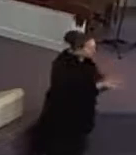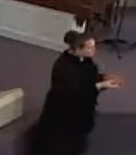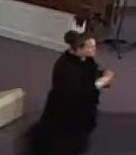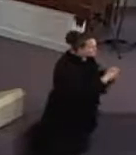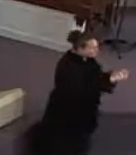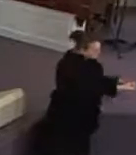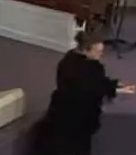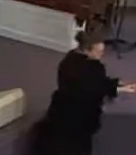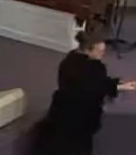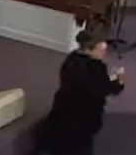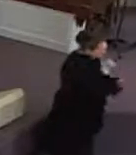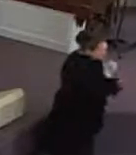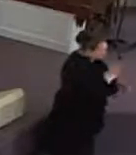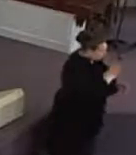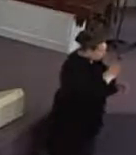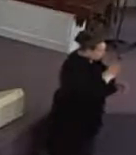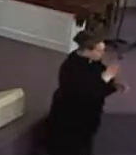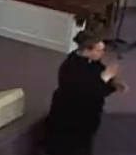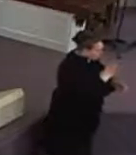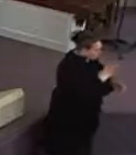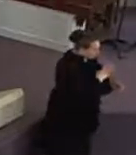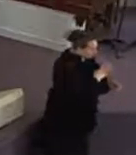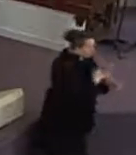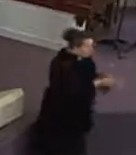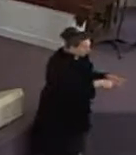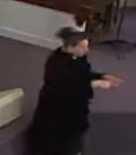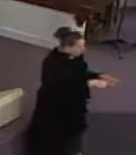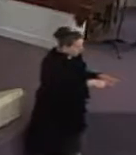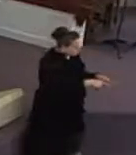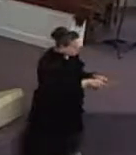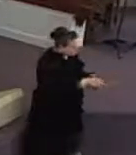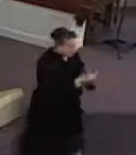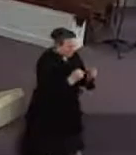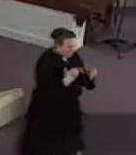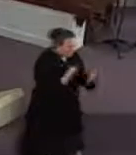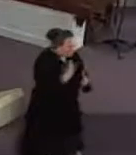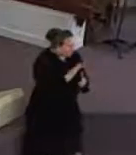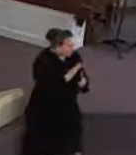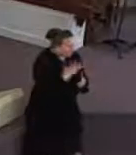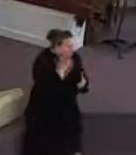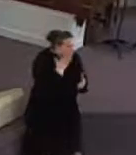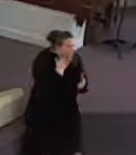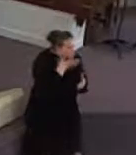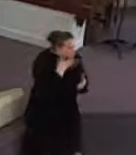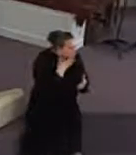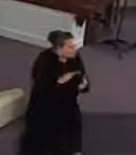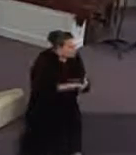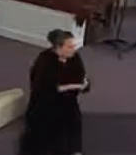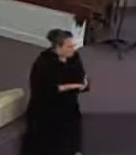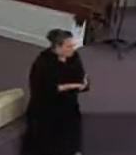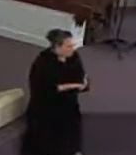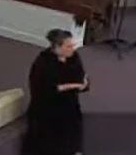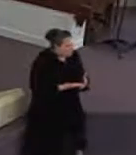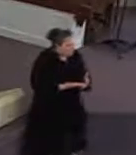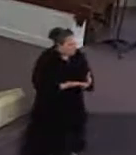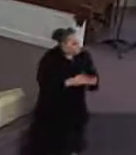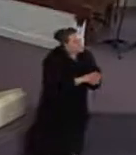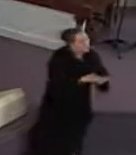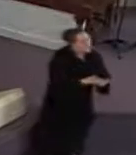upon her. I wonder today how many of us is willing to become a love slave to Jesus